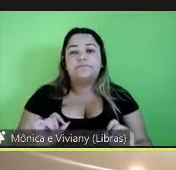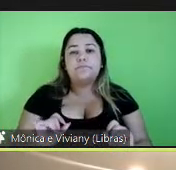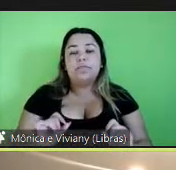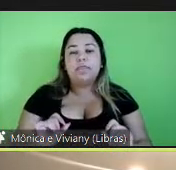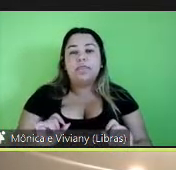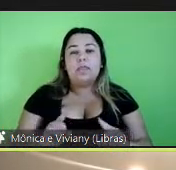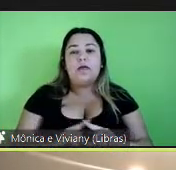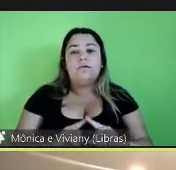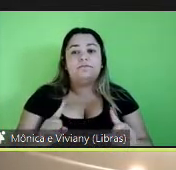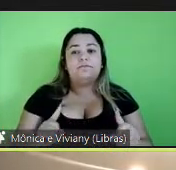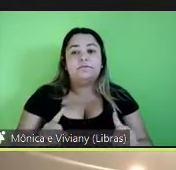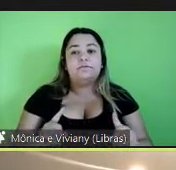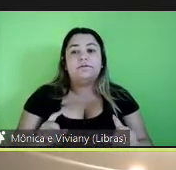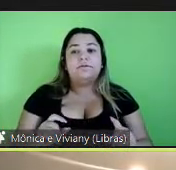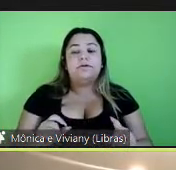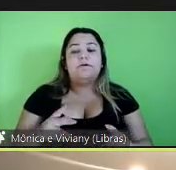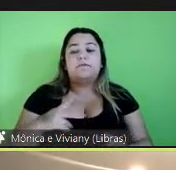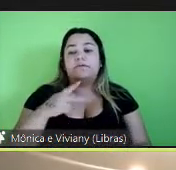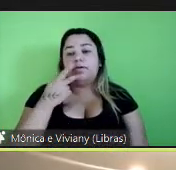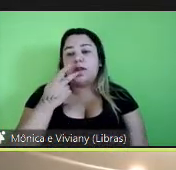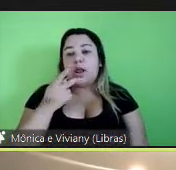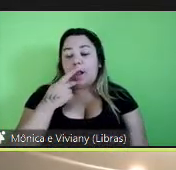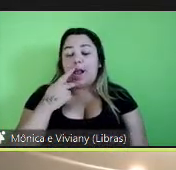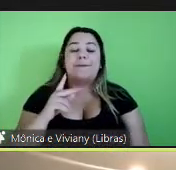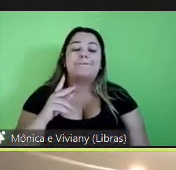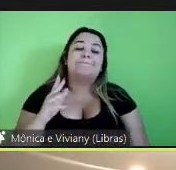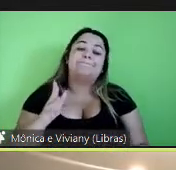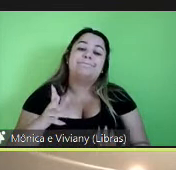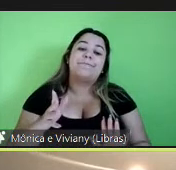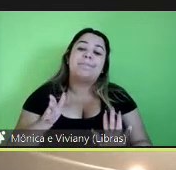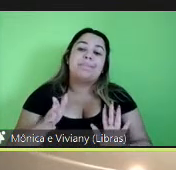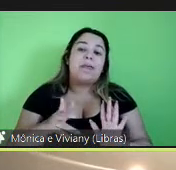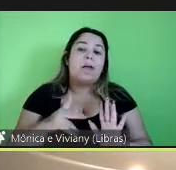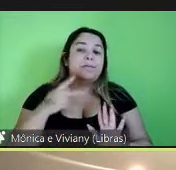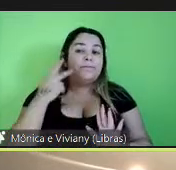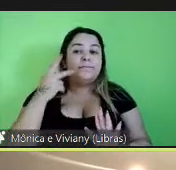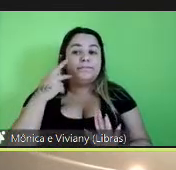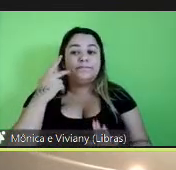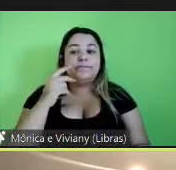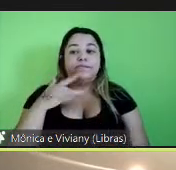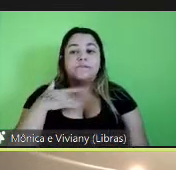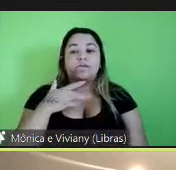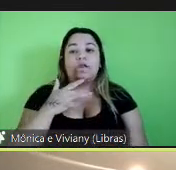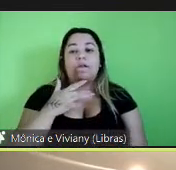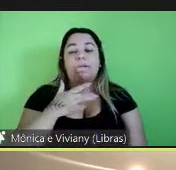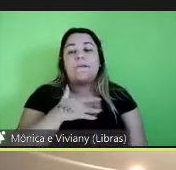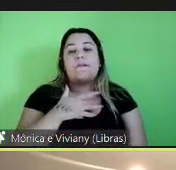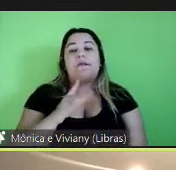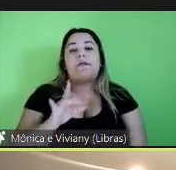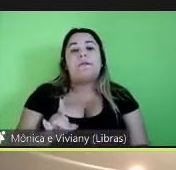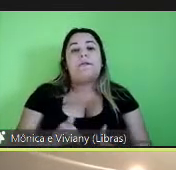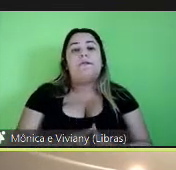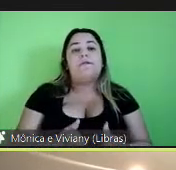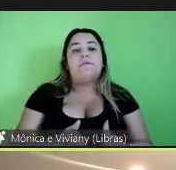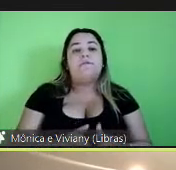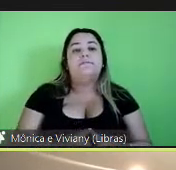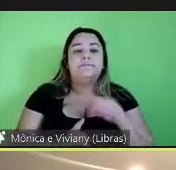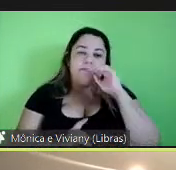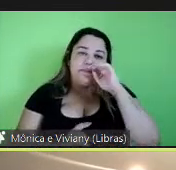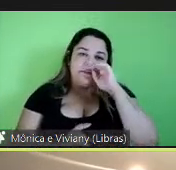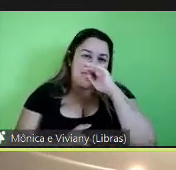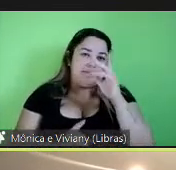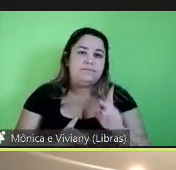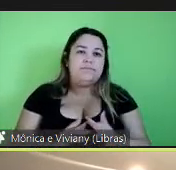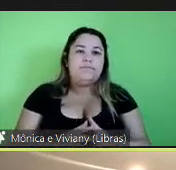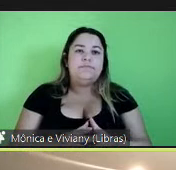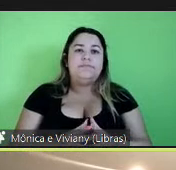and all policies approach that we were taking, that addresses many of kind of the local resident priorities